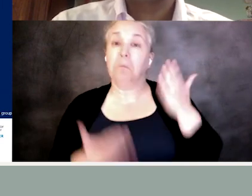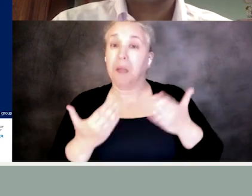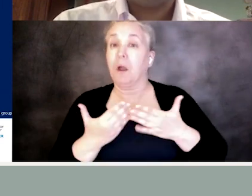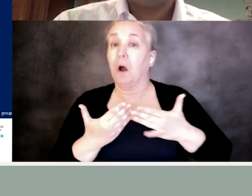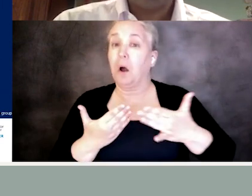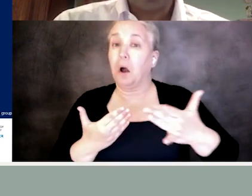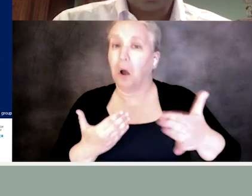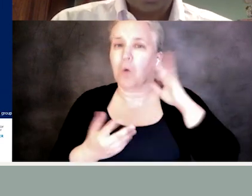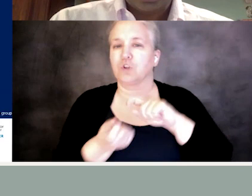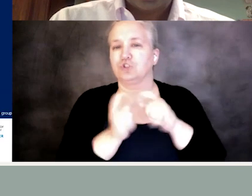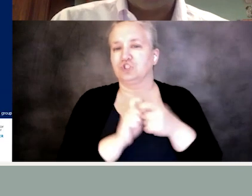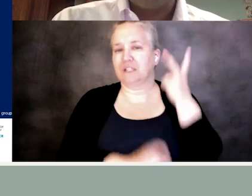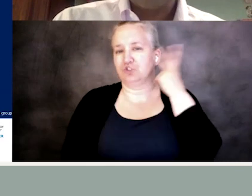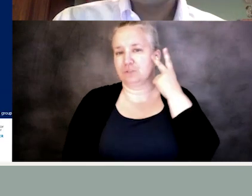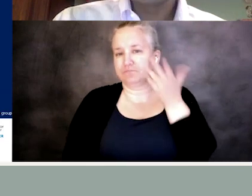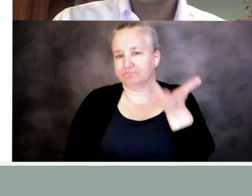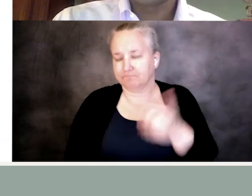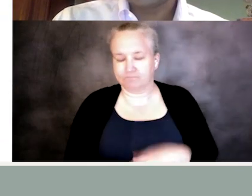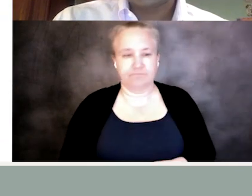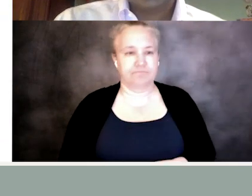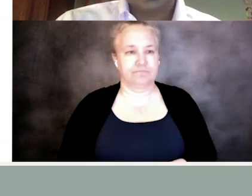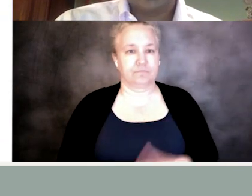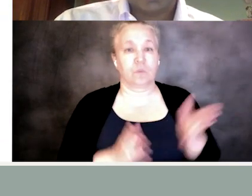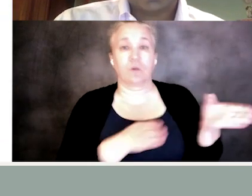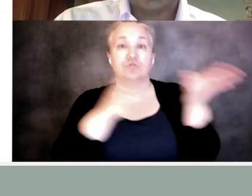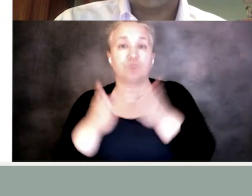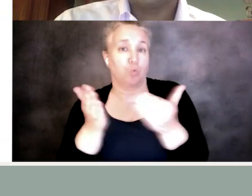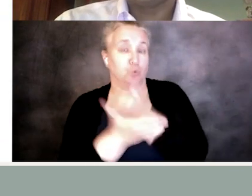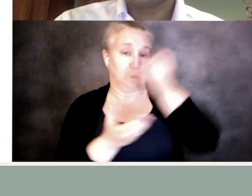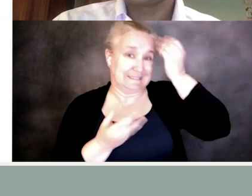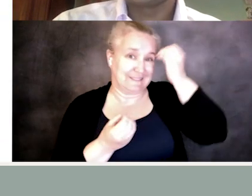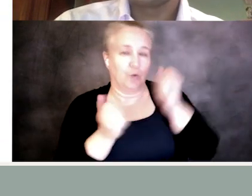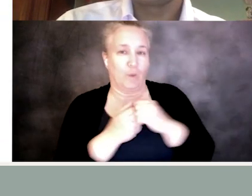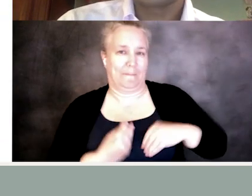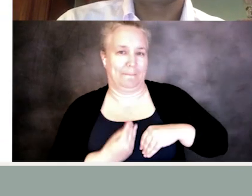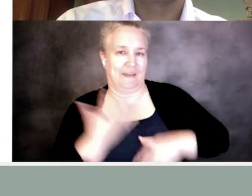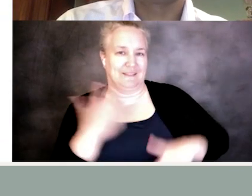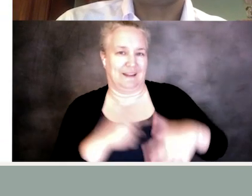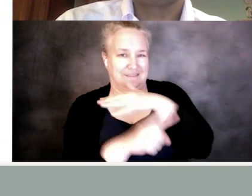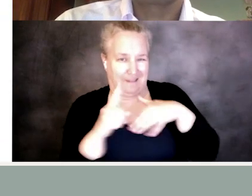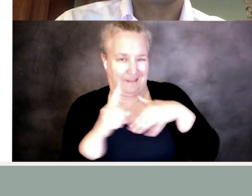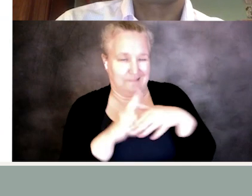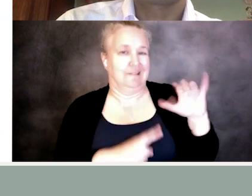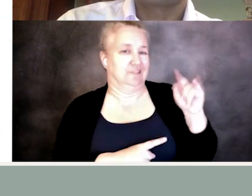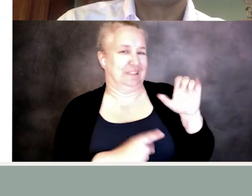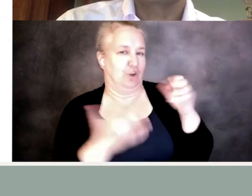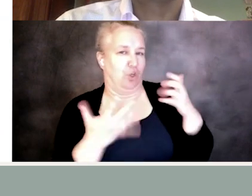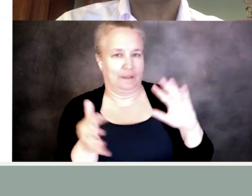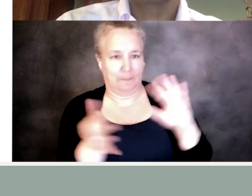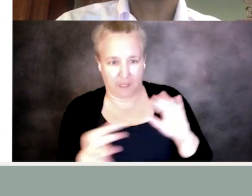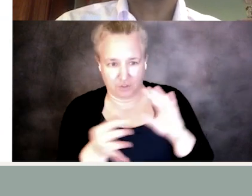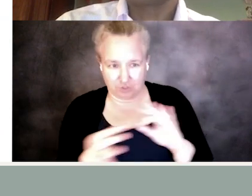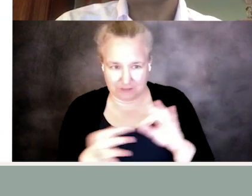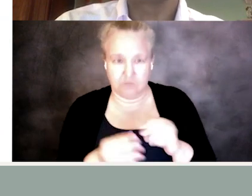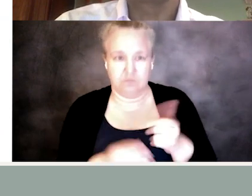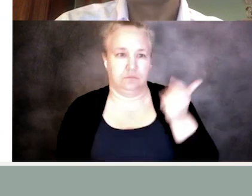on. So moving to new data in the metastatic setting, as Janine mentioned, trastuzumab deruxtecan